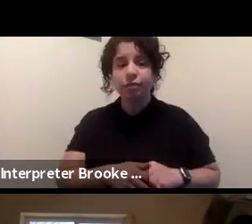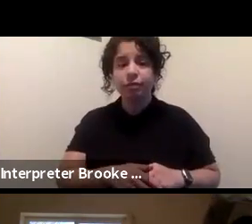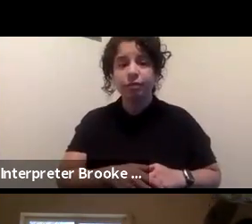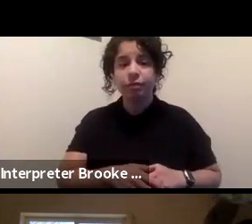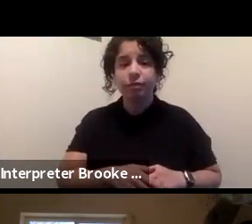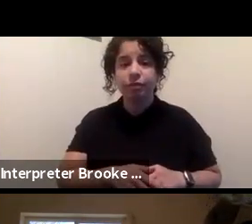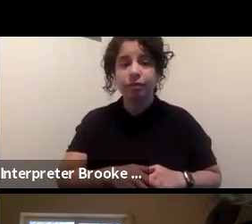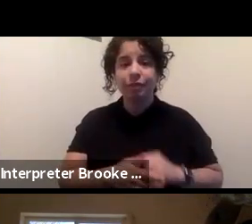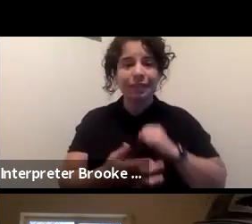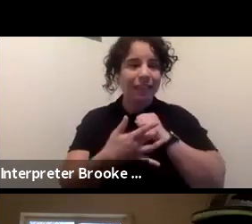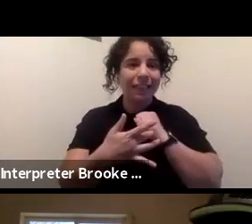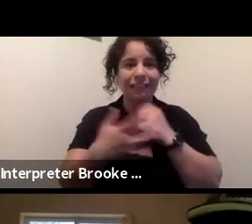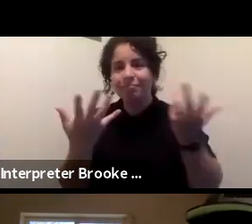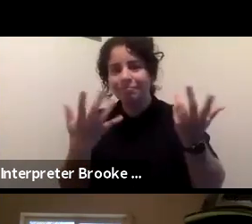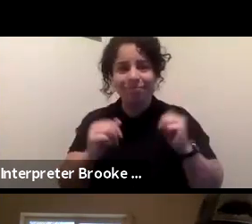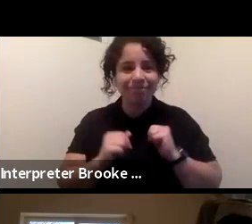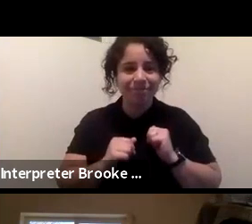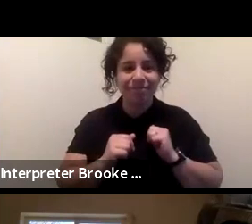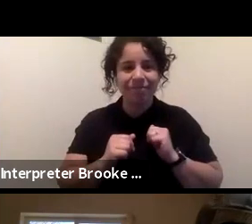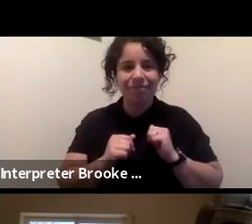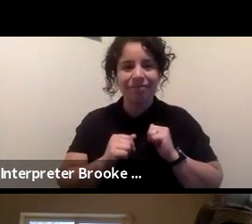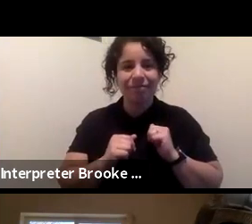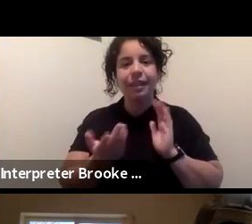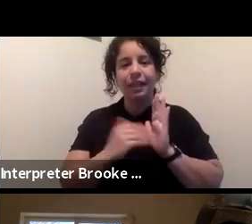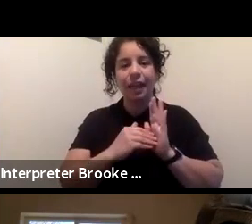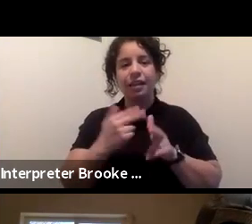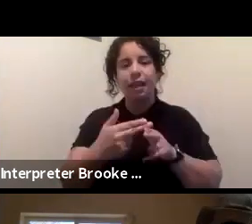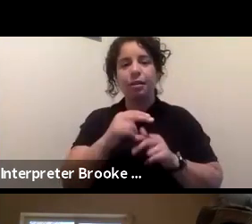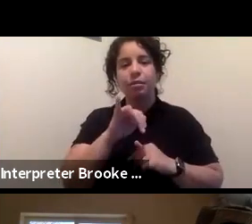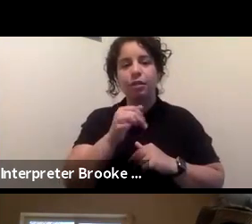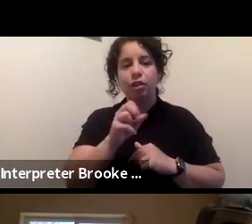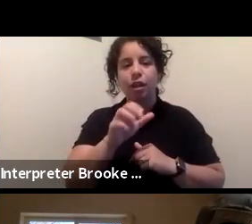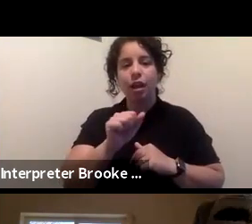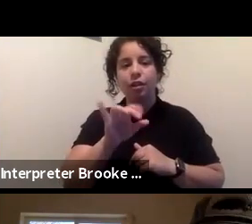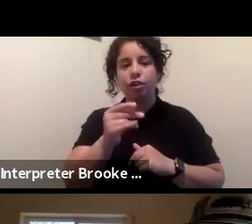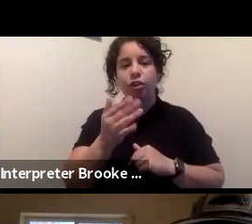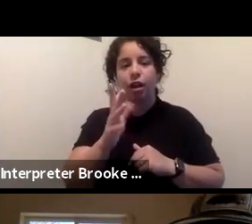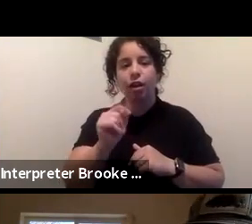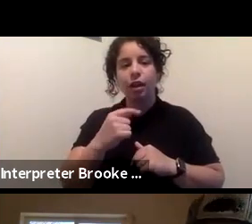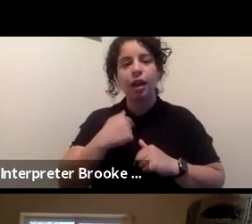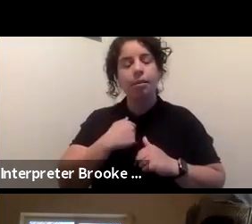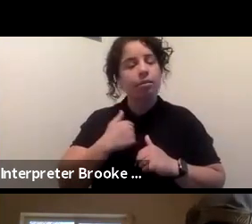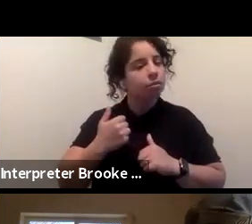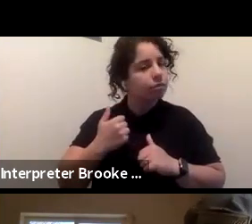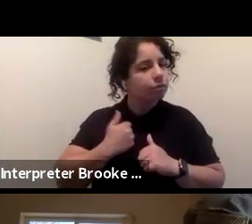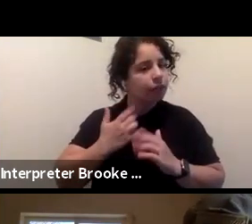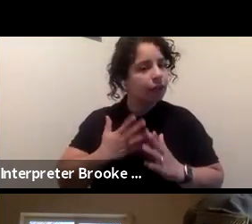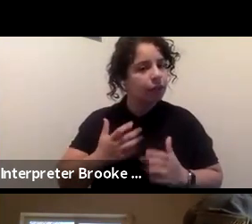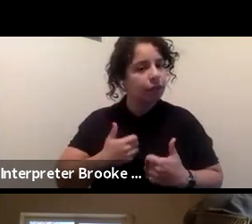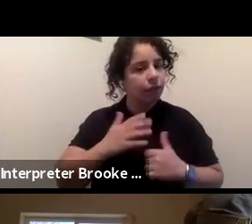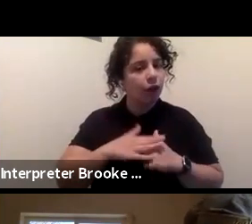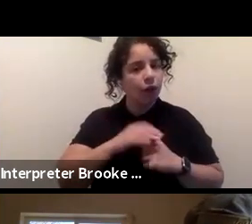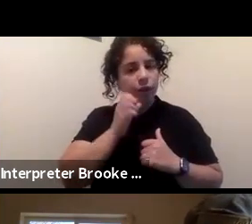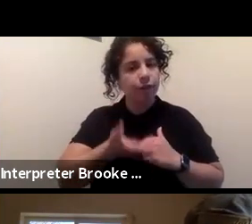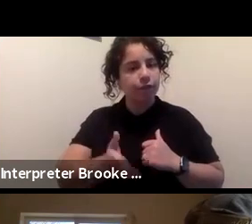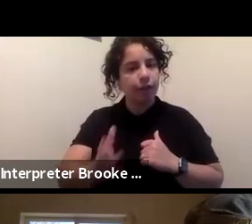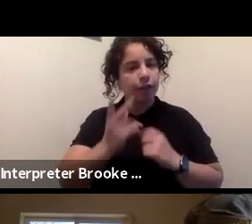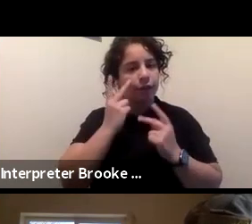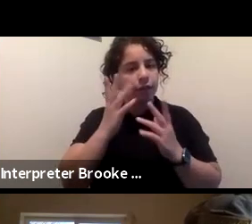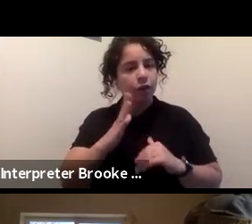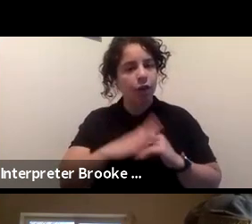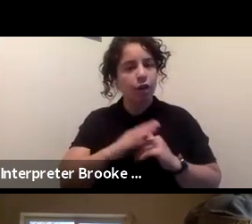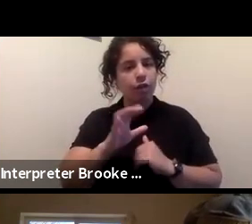New technology. My name is Jessica Schacht. I'm Métis Canadian, living as an uninvited guest on the traditional territory of the